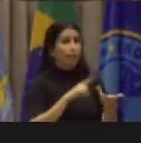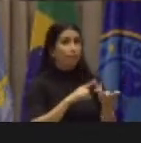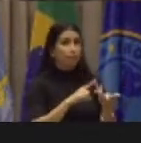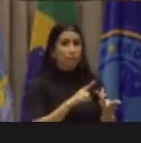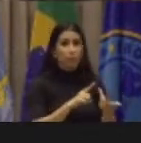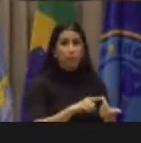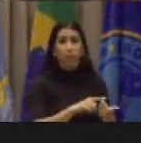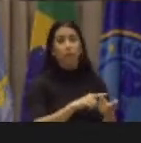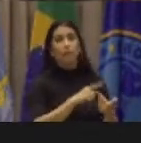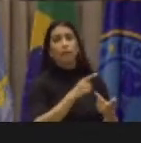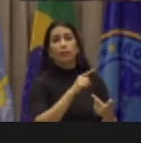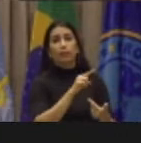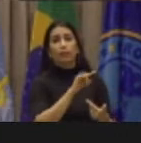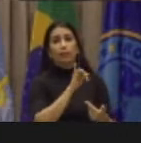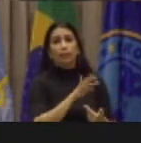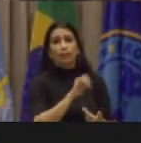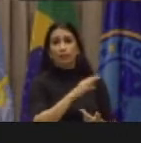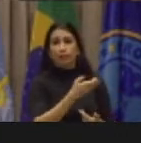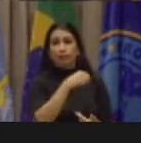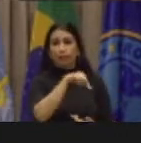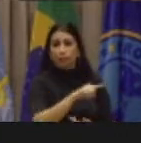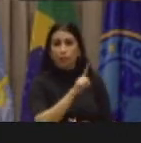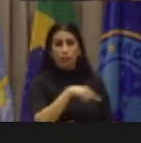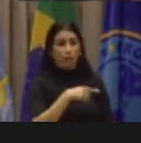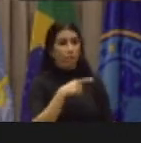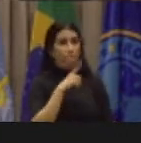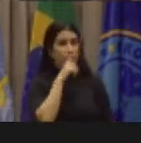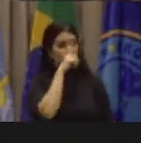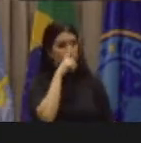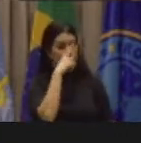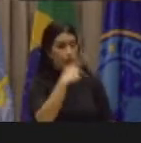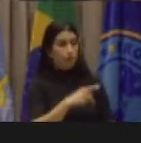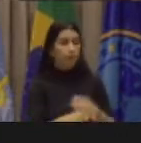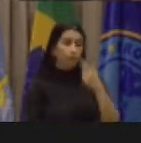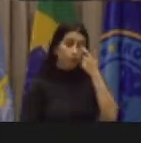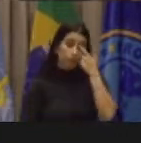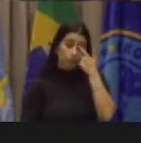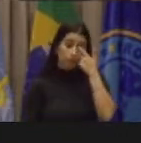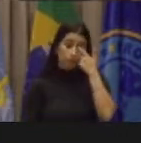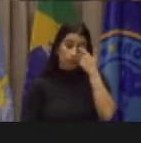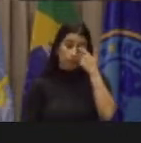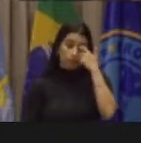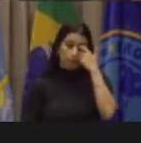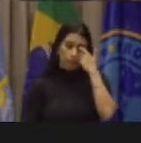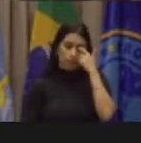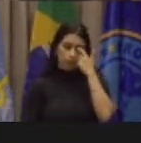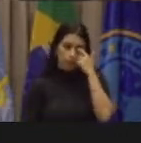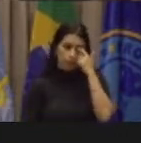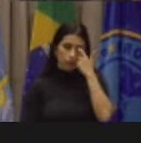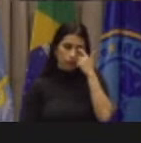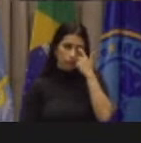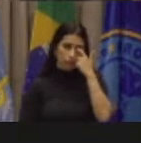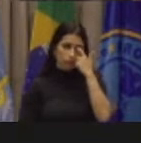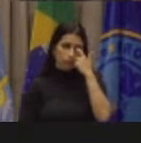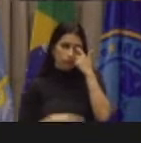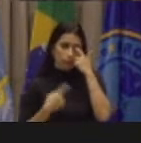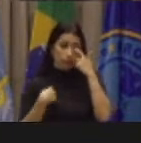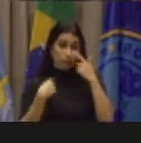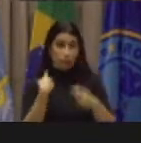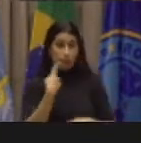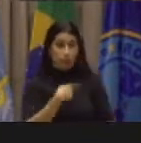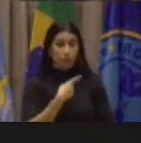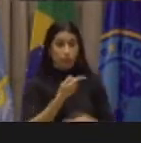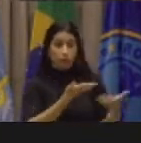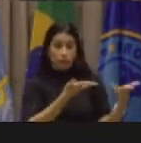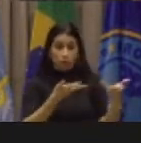FO2 that were higher, which are risk factors. But we have